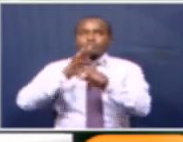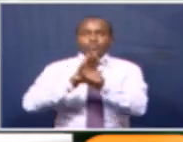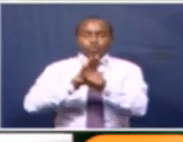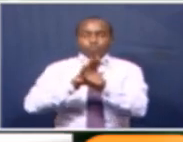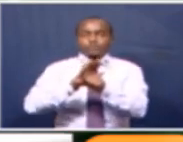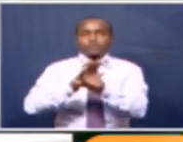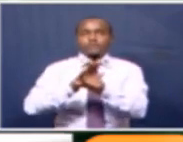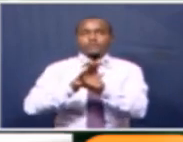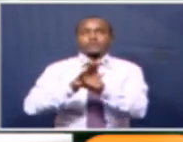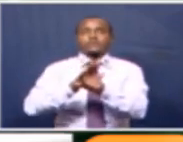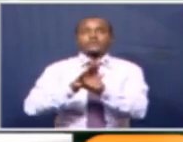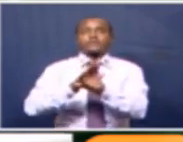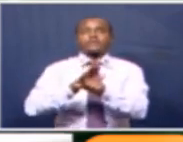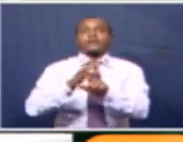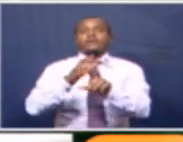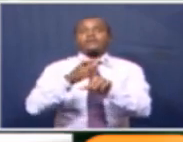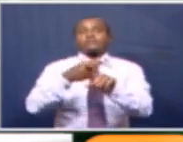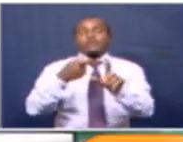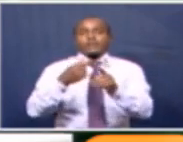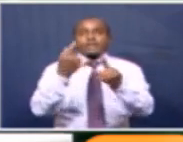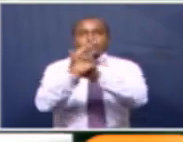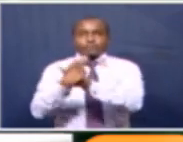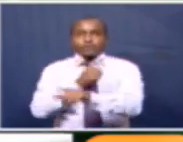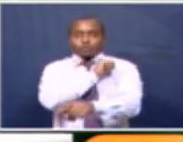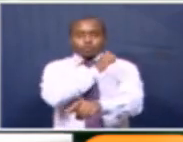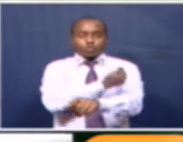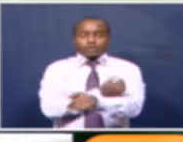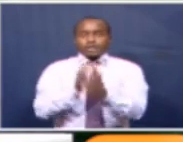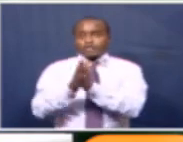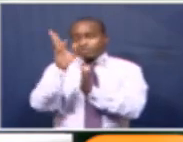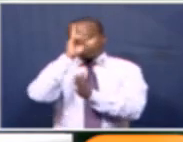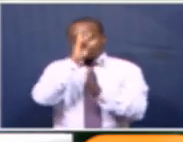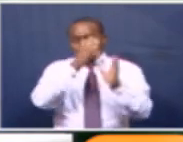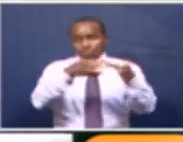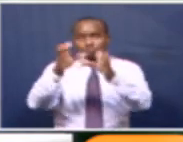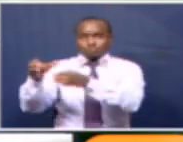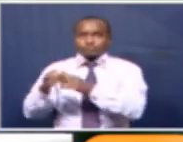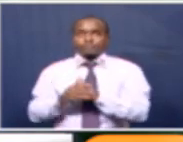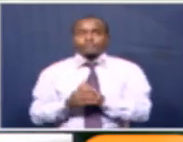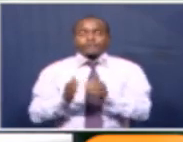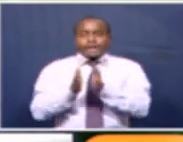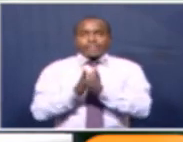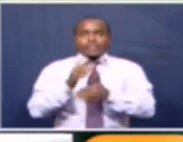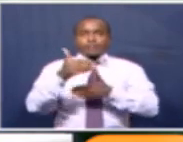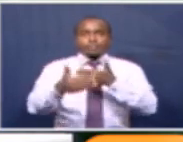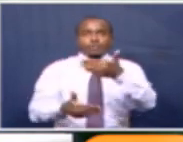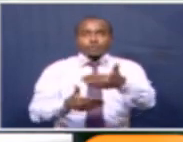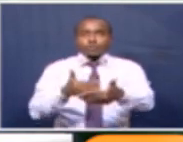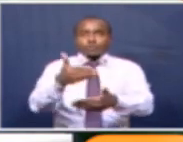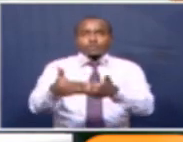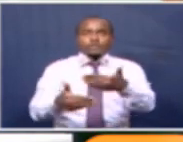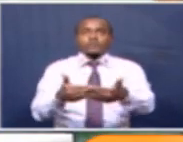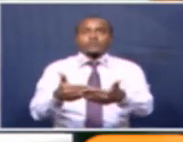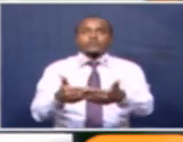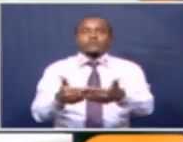commission by the relevant authorities and security agencies, based on the progress that has been made in